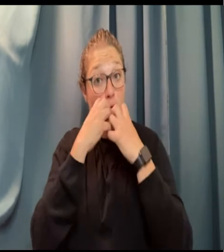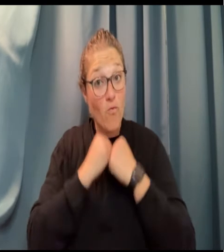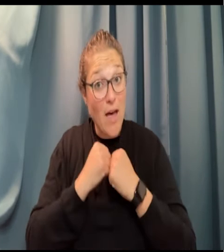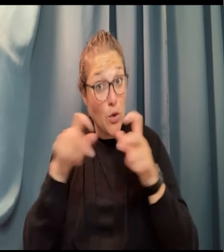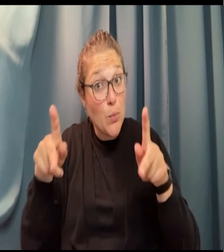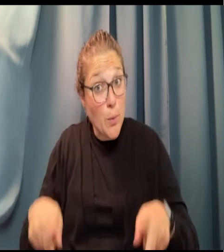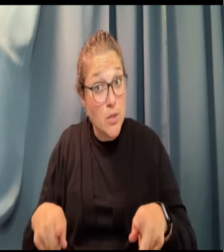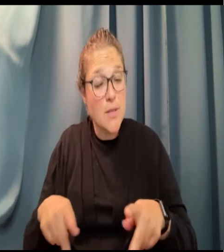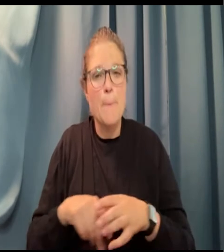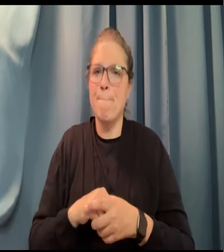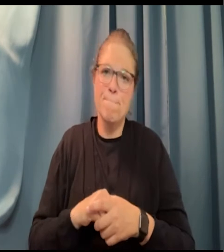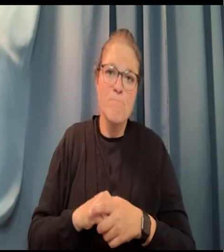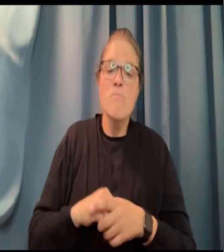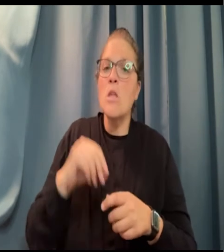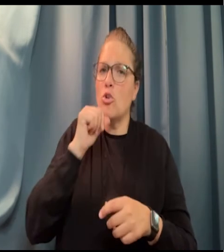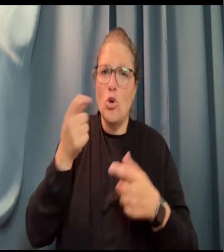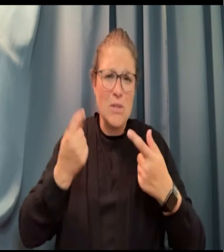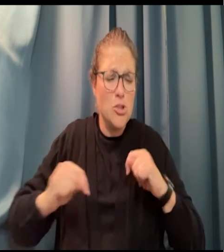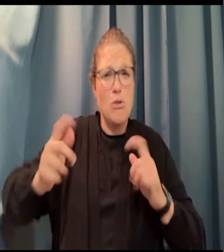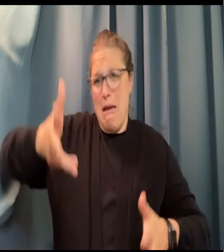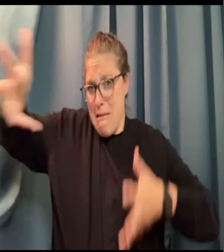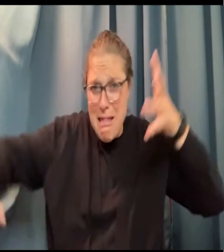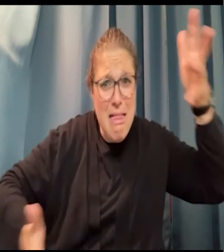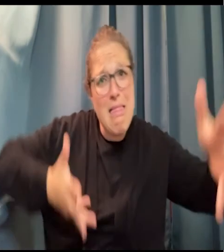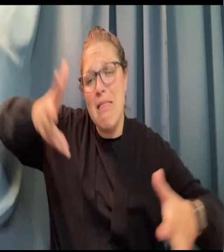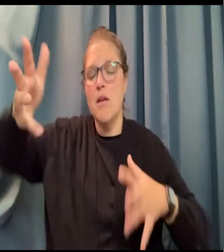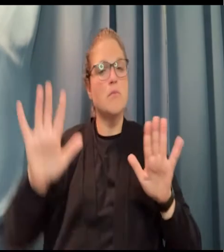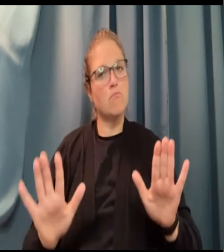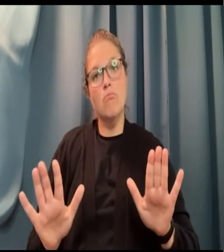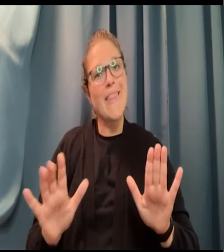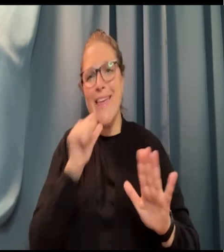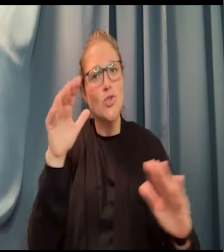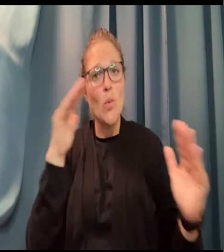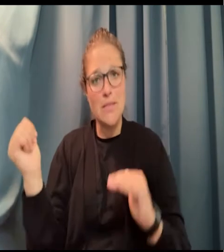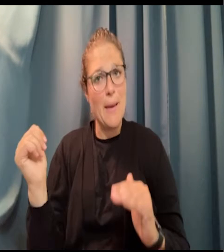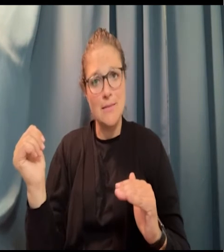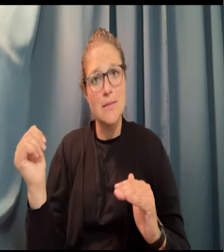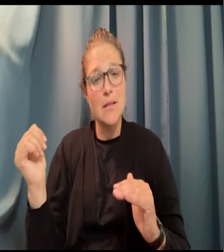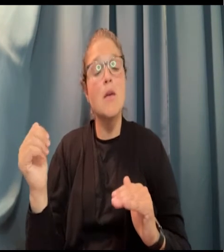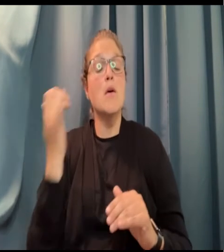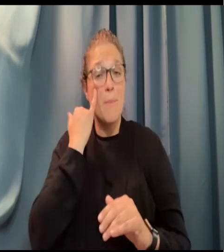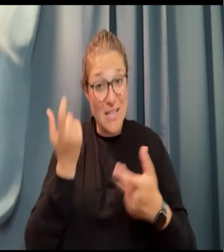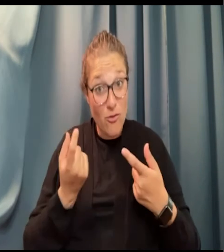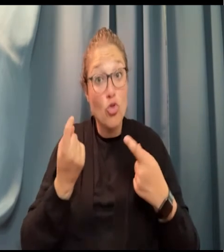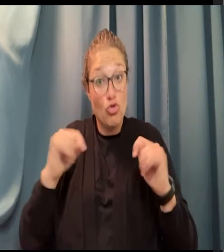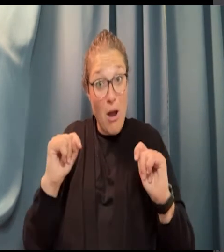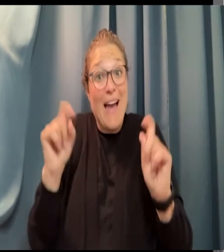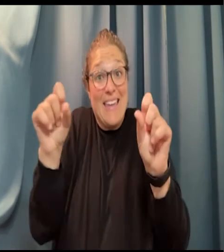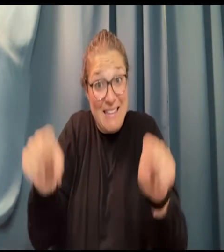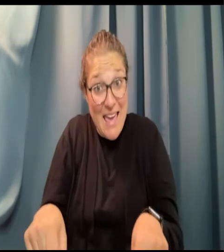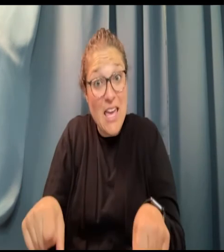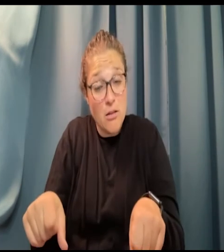value that person. Now, you don't have to go totally out of your way. Once again, they don't expect that. But if